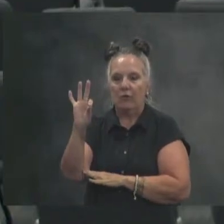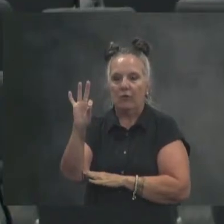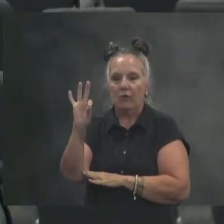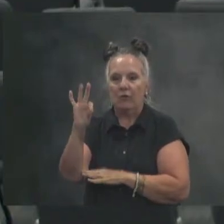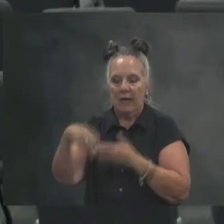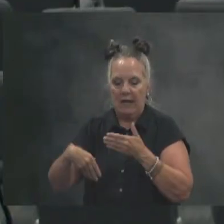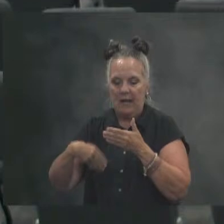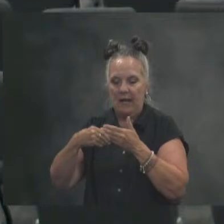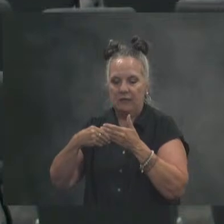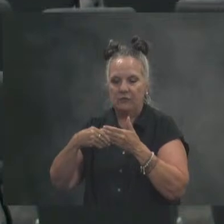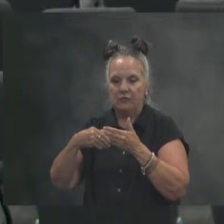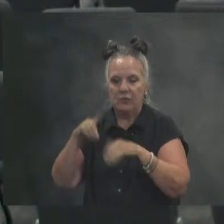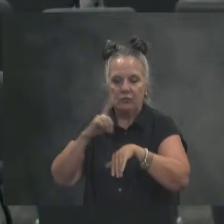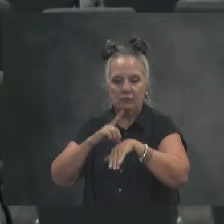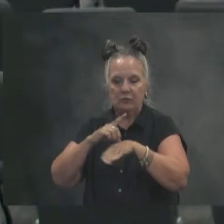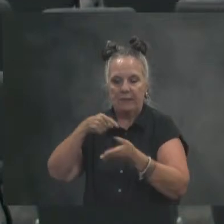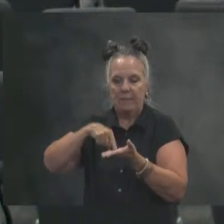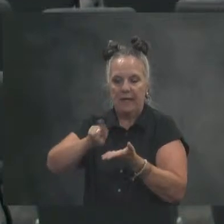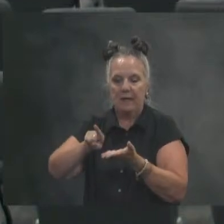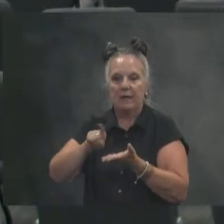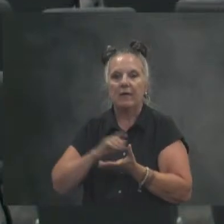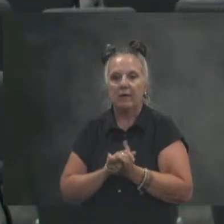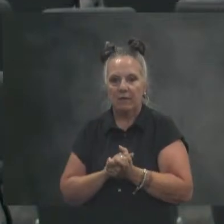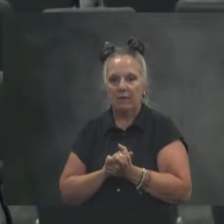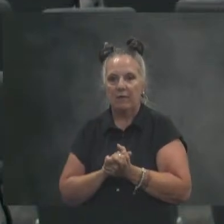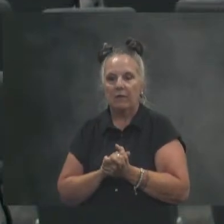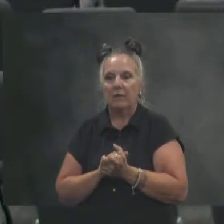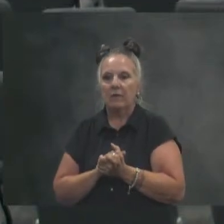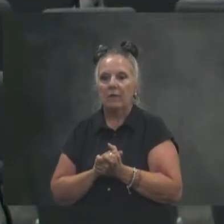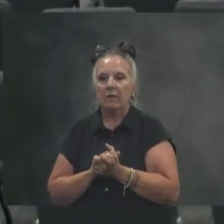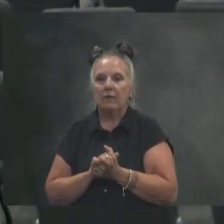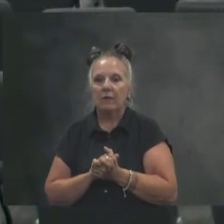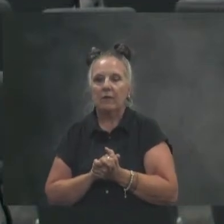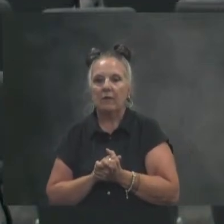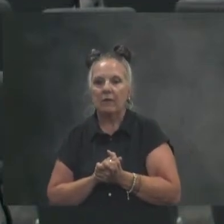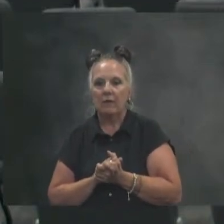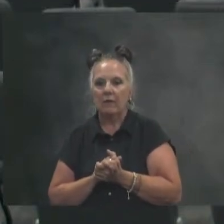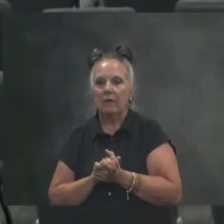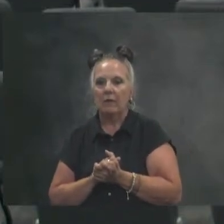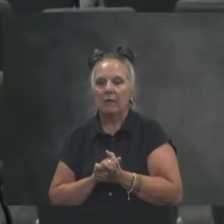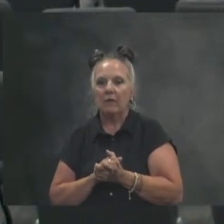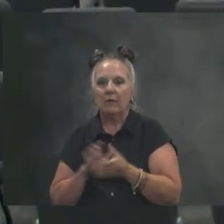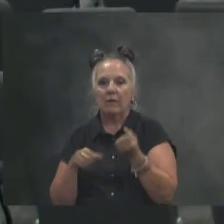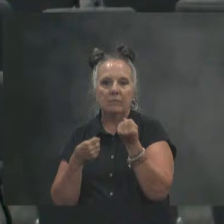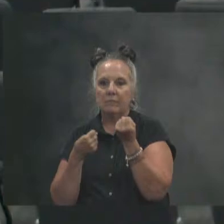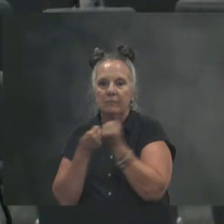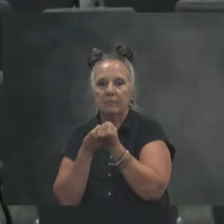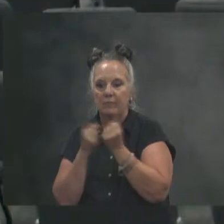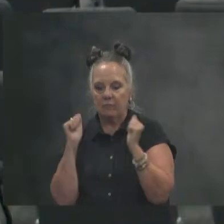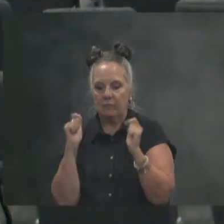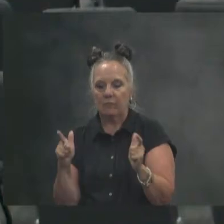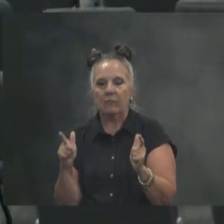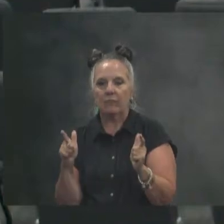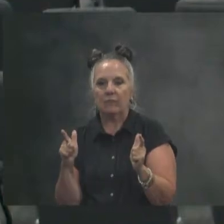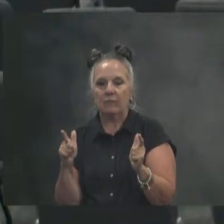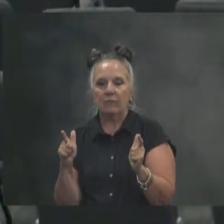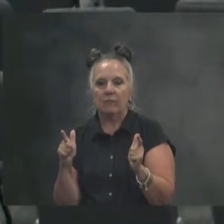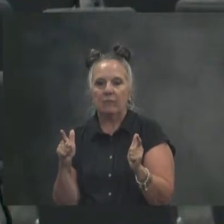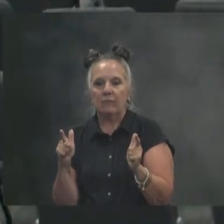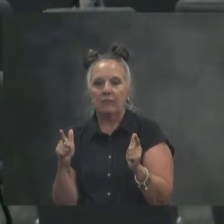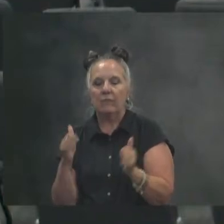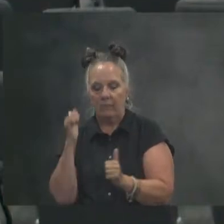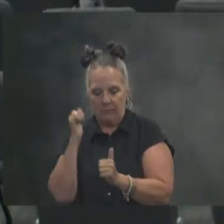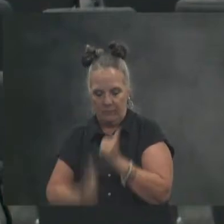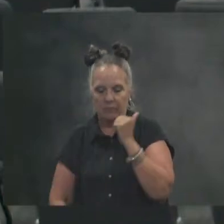extra duty pay. All those in favor? All right, we have a unanimous affirmative vote. The